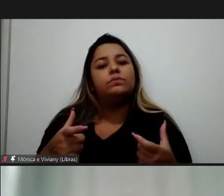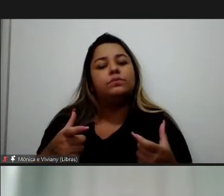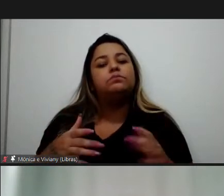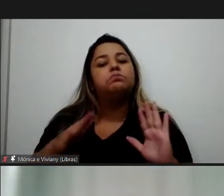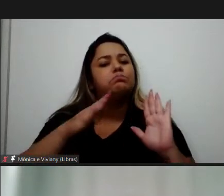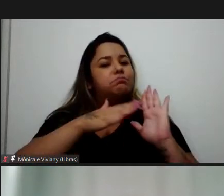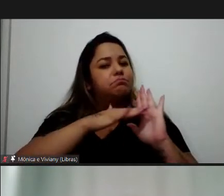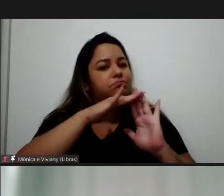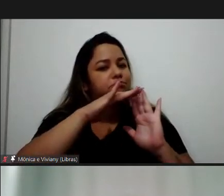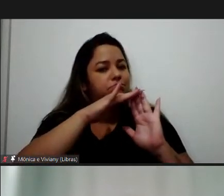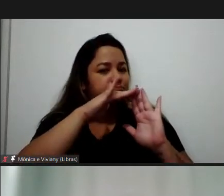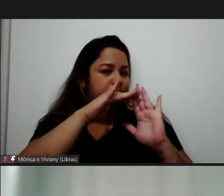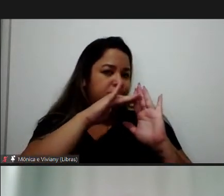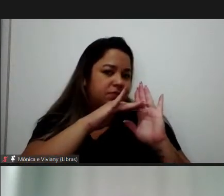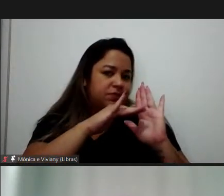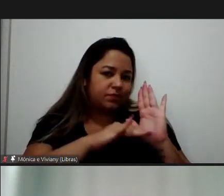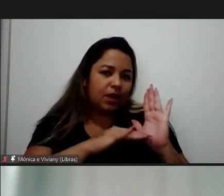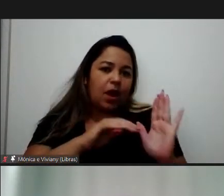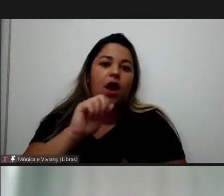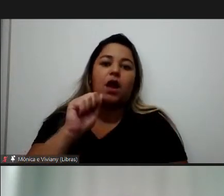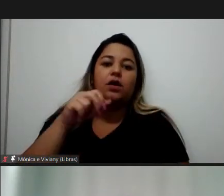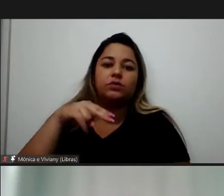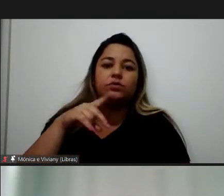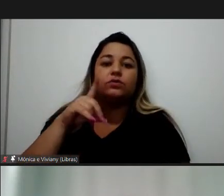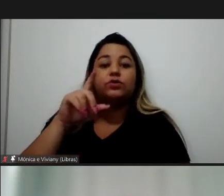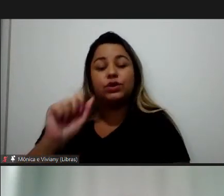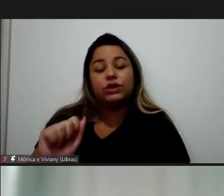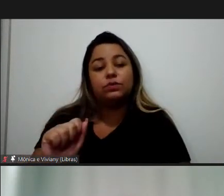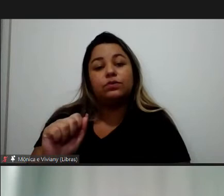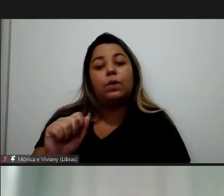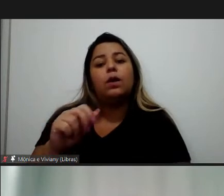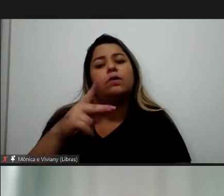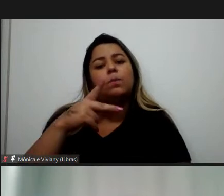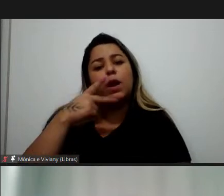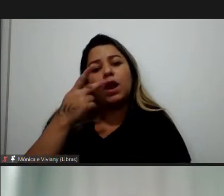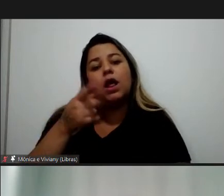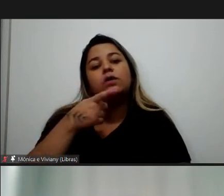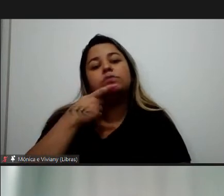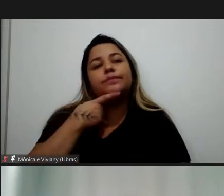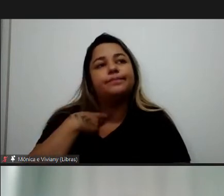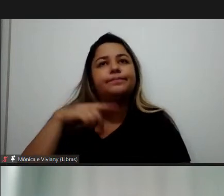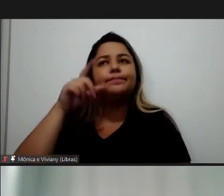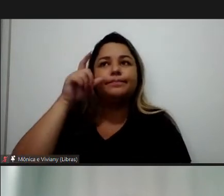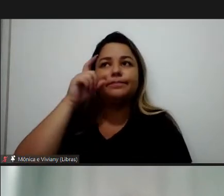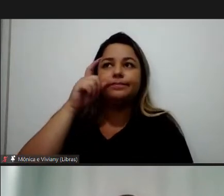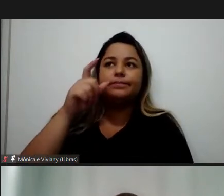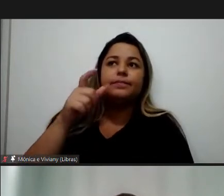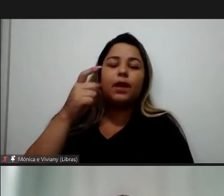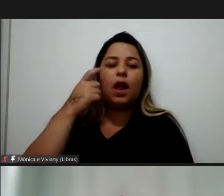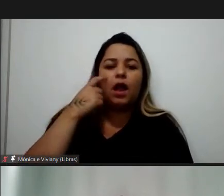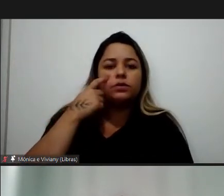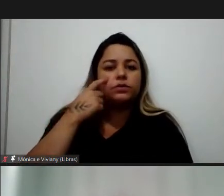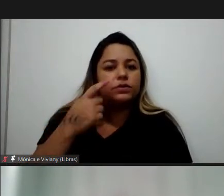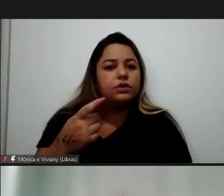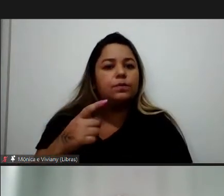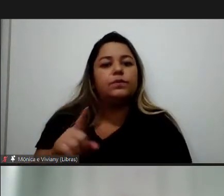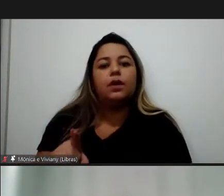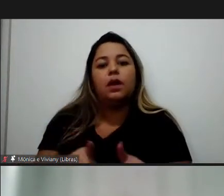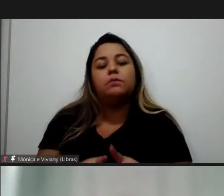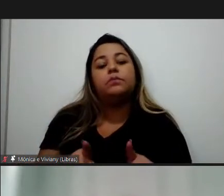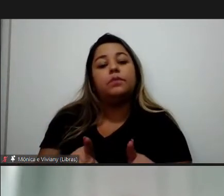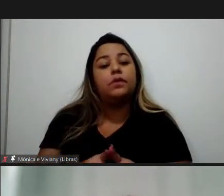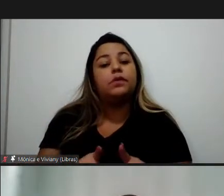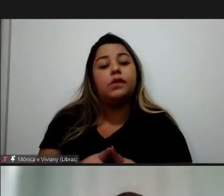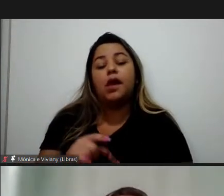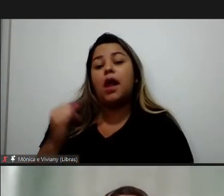space to put the agenda, to put the desires, interests, the vision of the